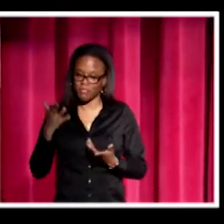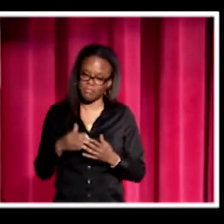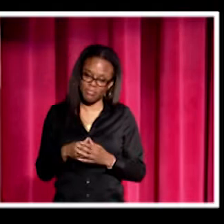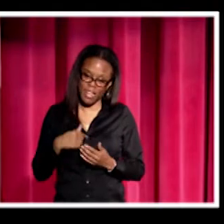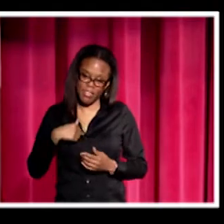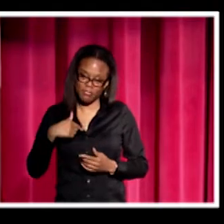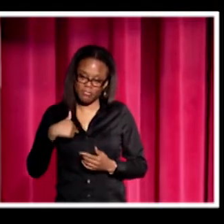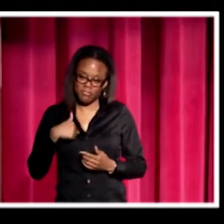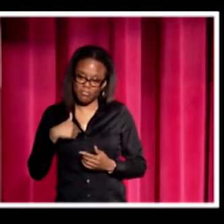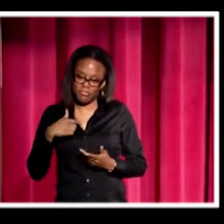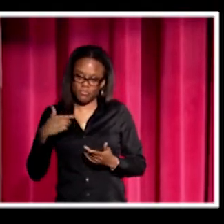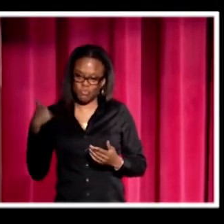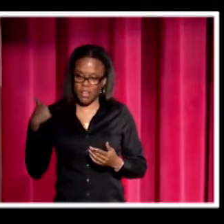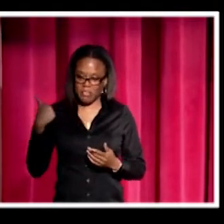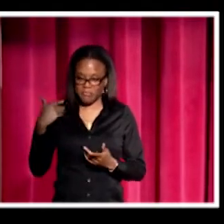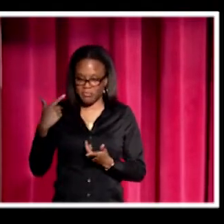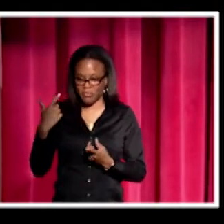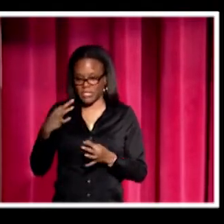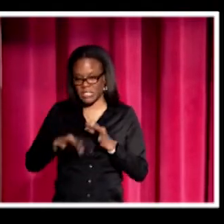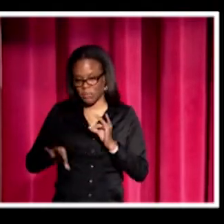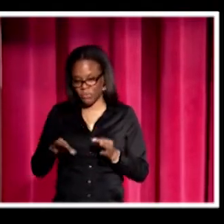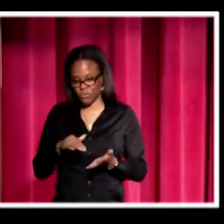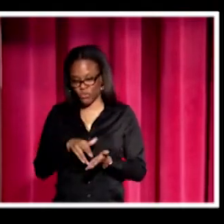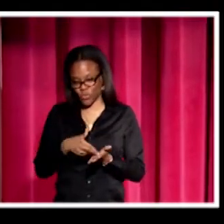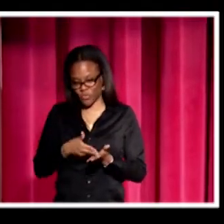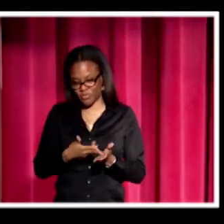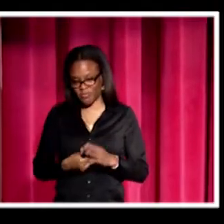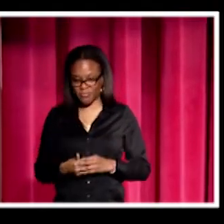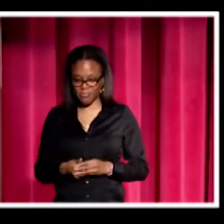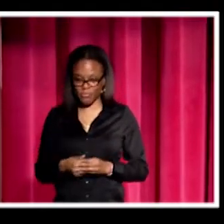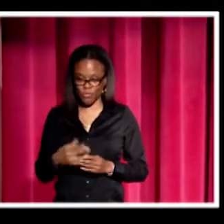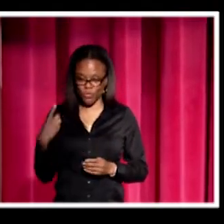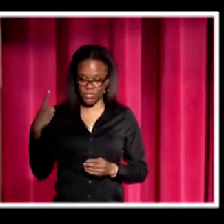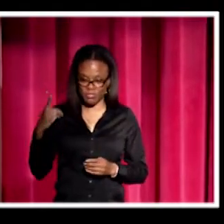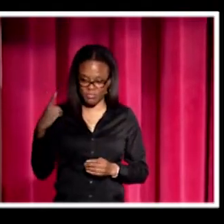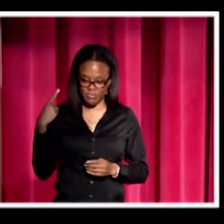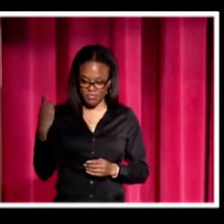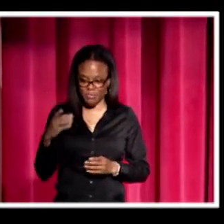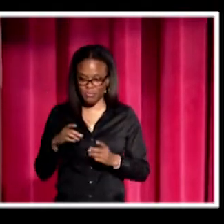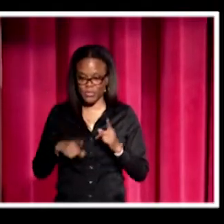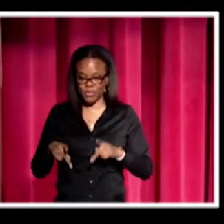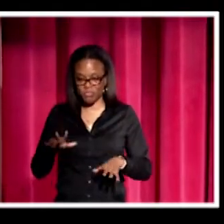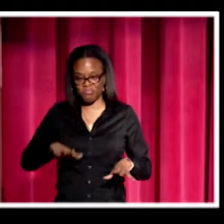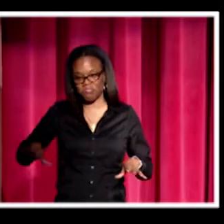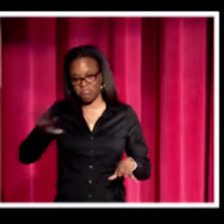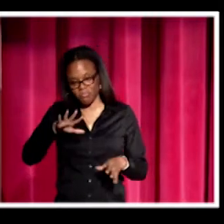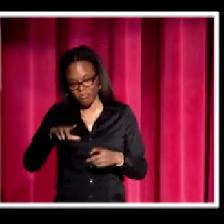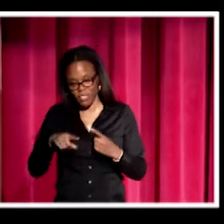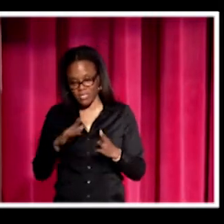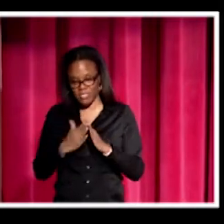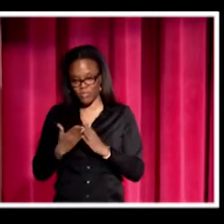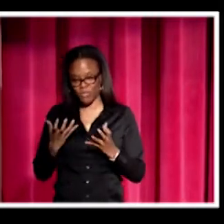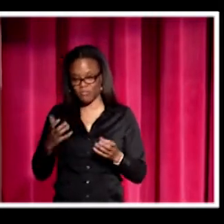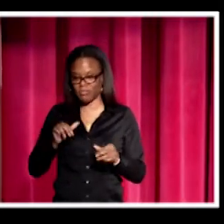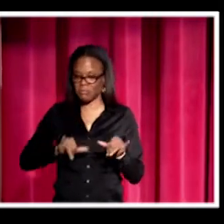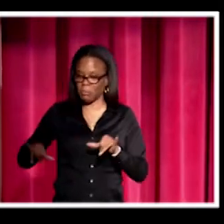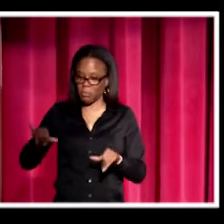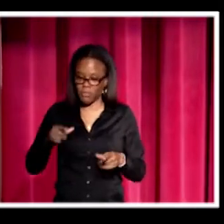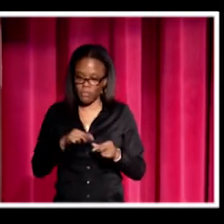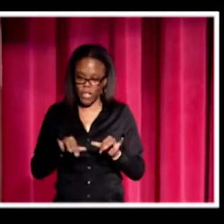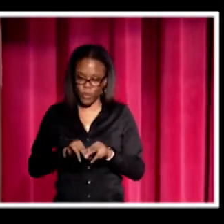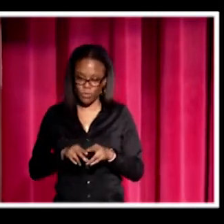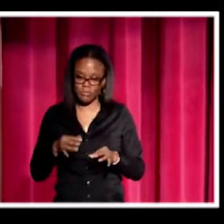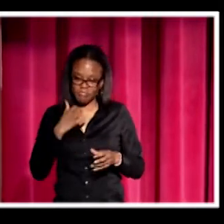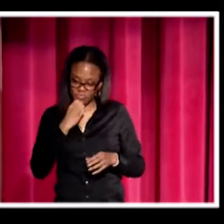was reminded of a simple truth. Washingtonians across the city want very similar things. We all